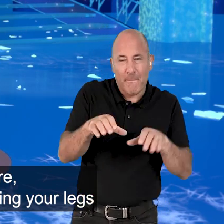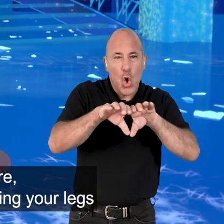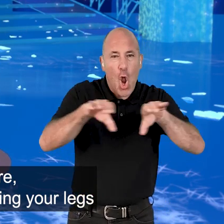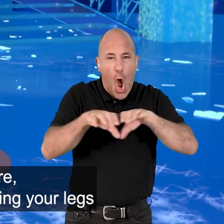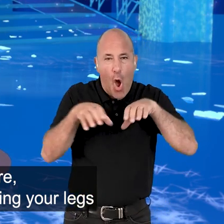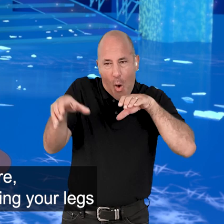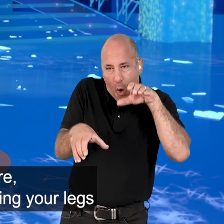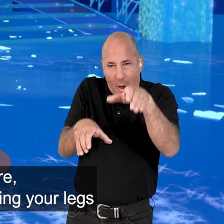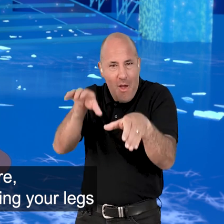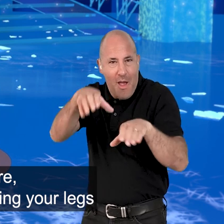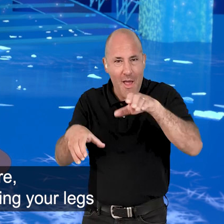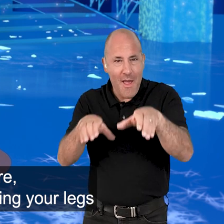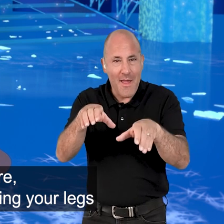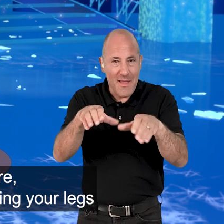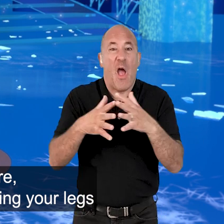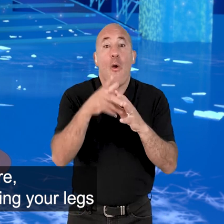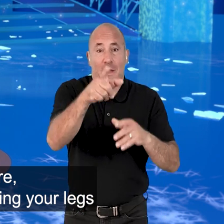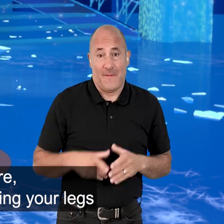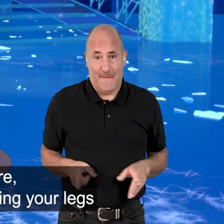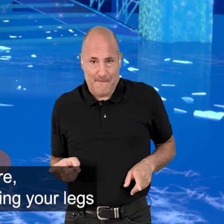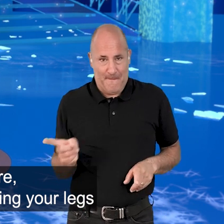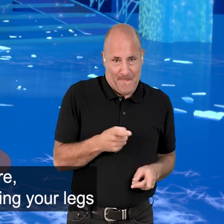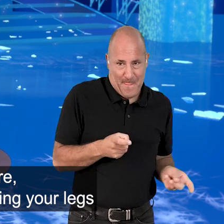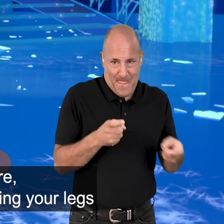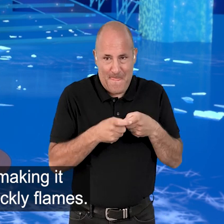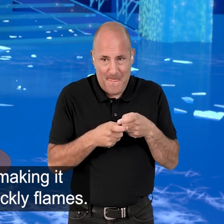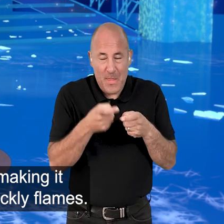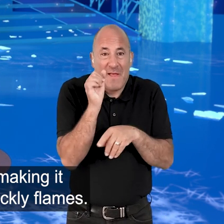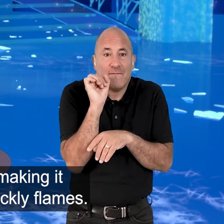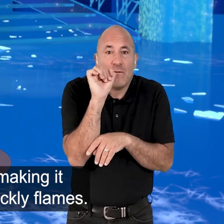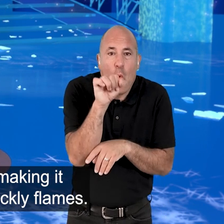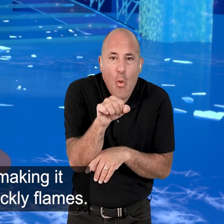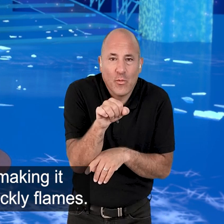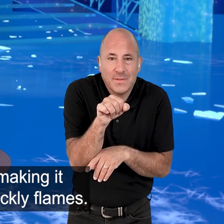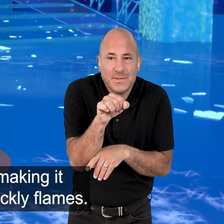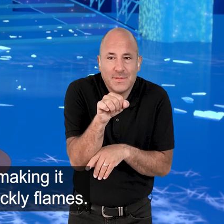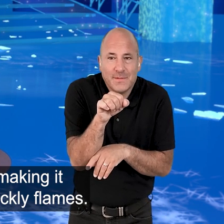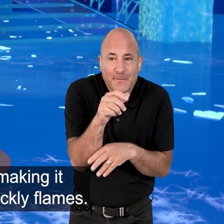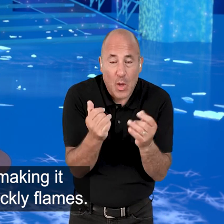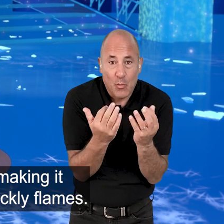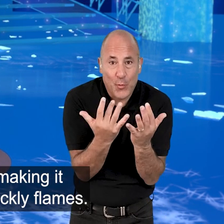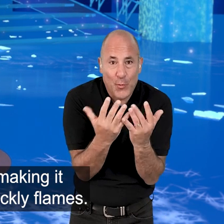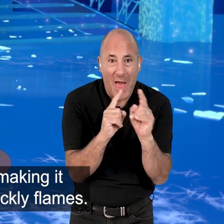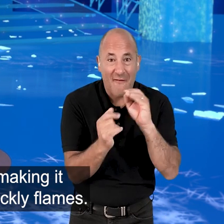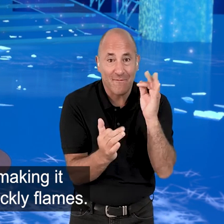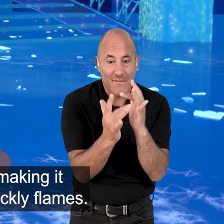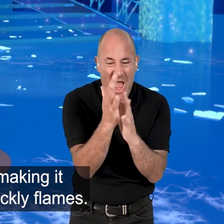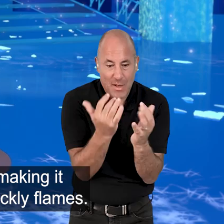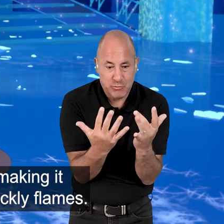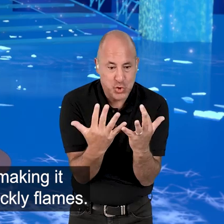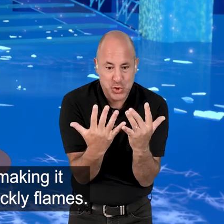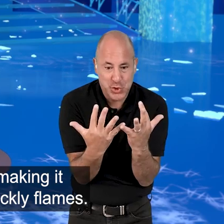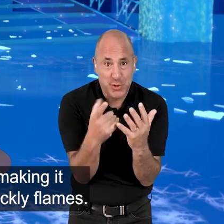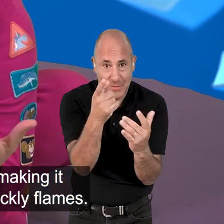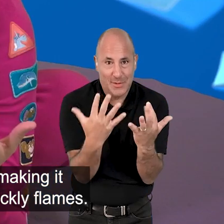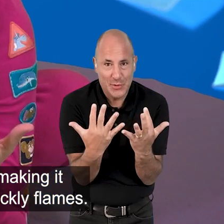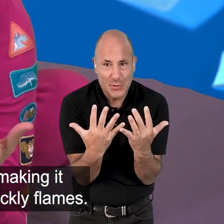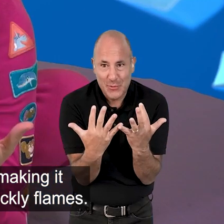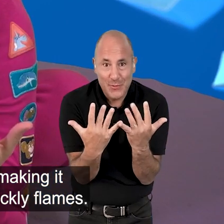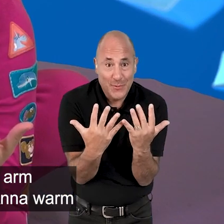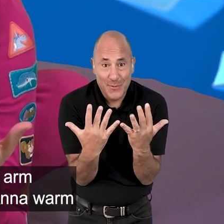a lovely, lovely log fire, crossing your legs, leaning all the way forward, and making it come to life with your fingers